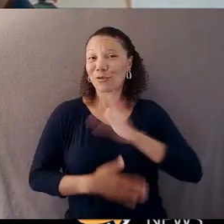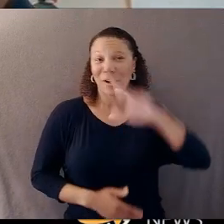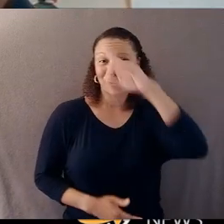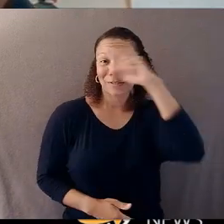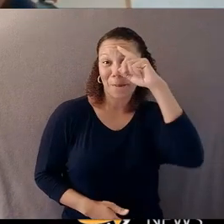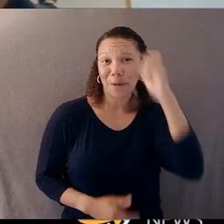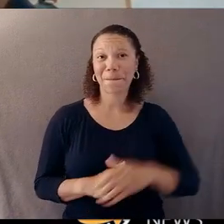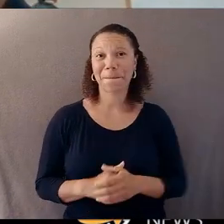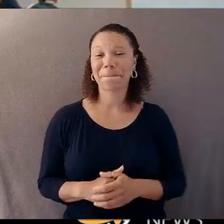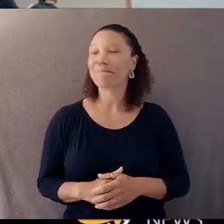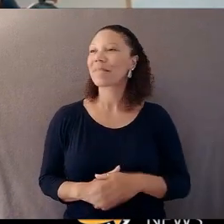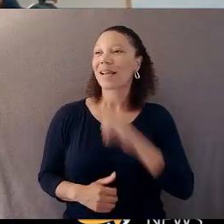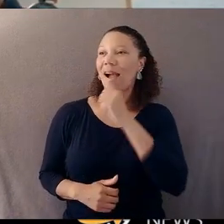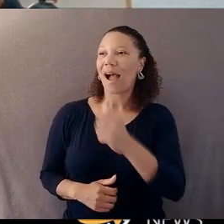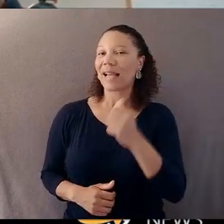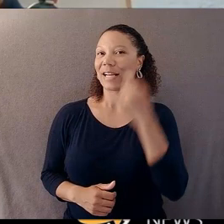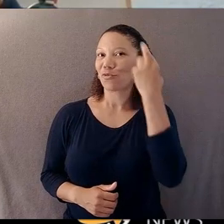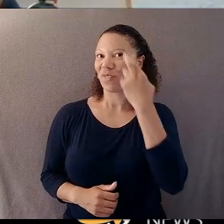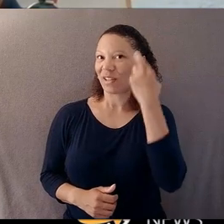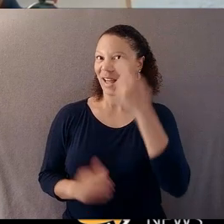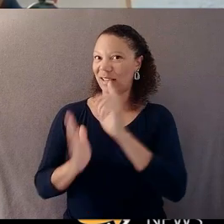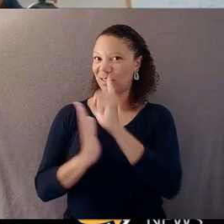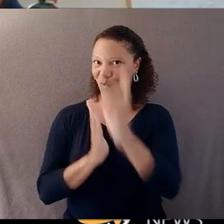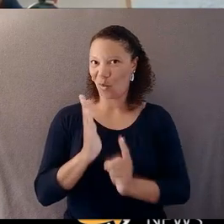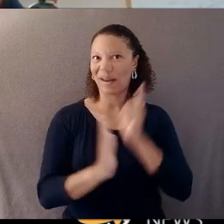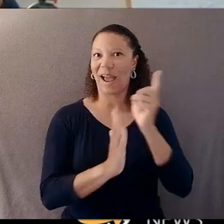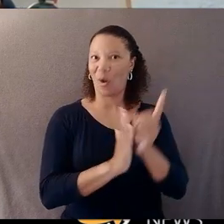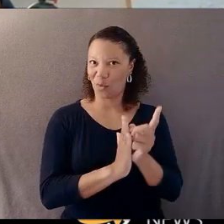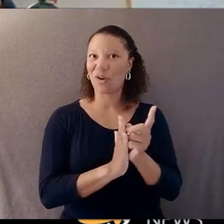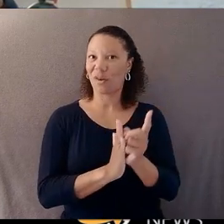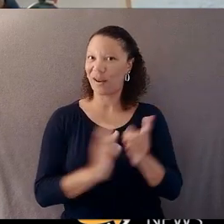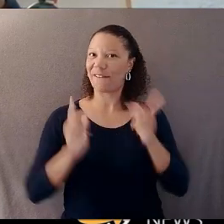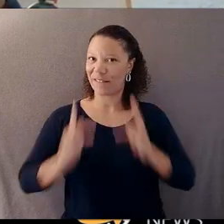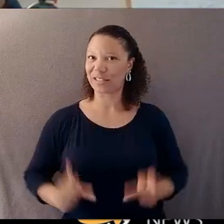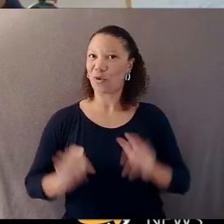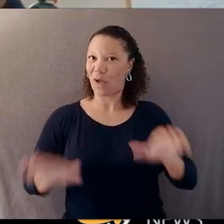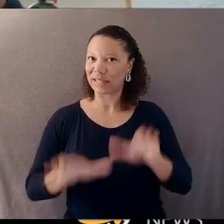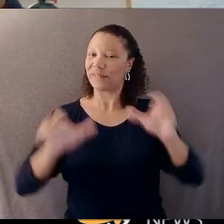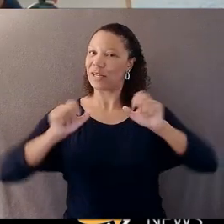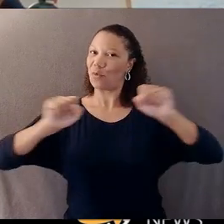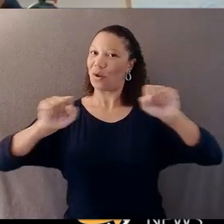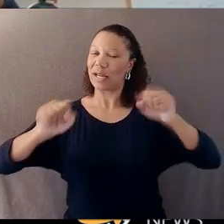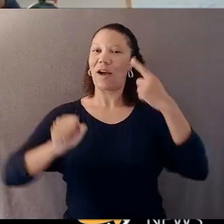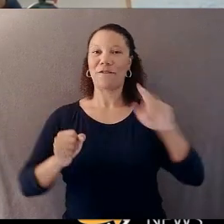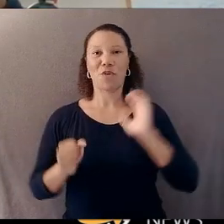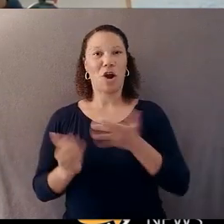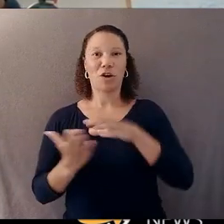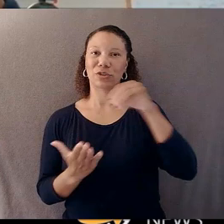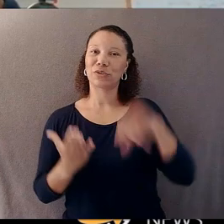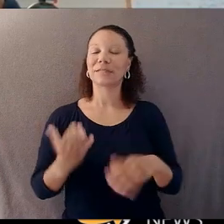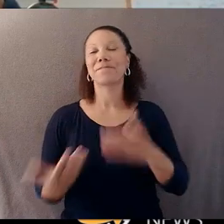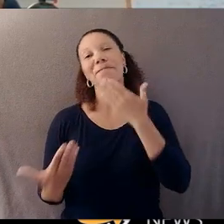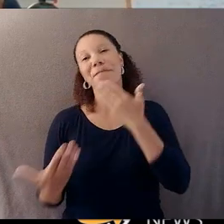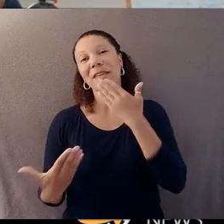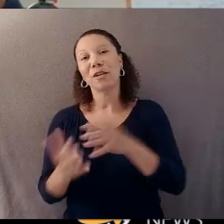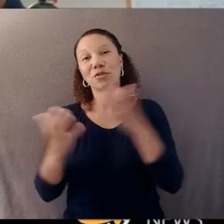Wow, I didn't realize it was an hour worth of physical activity for our our students each day. Monica, thank you so much